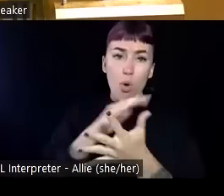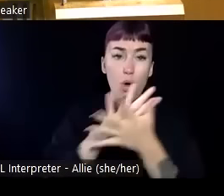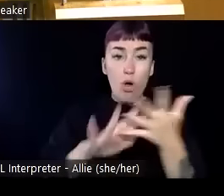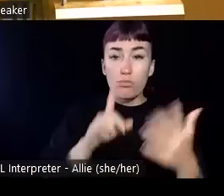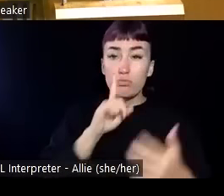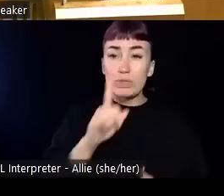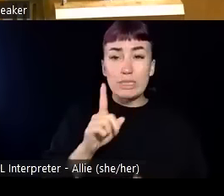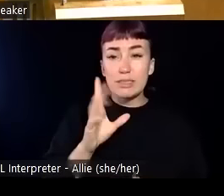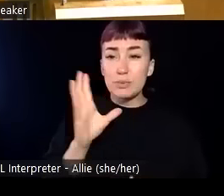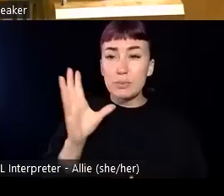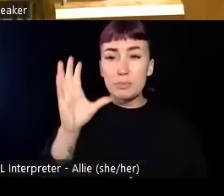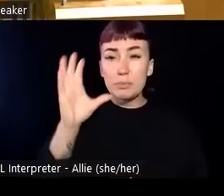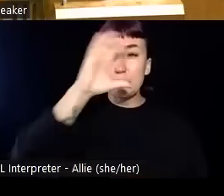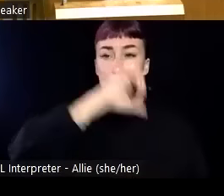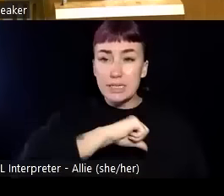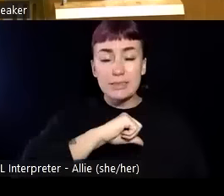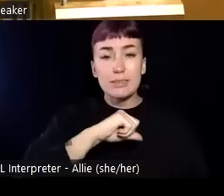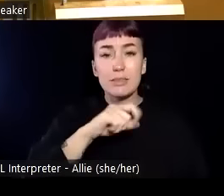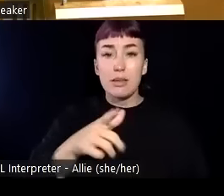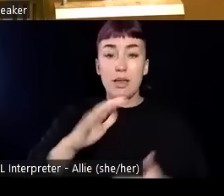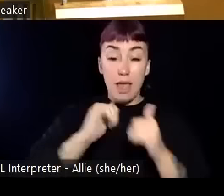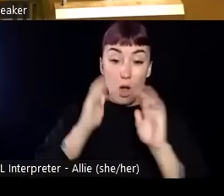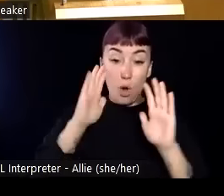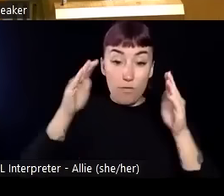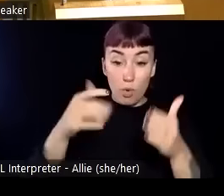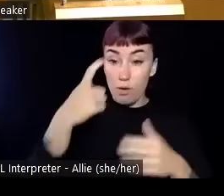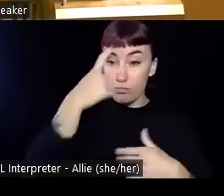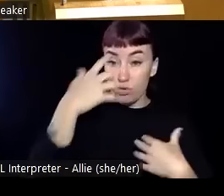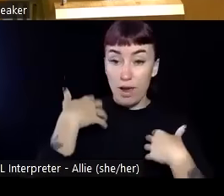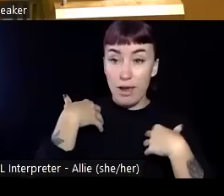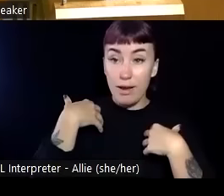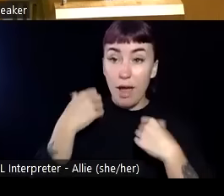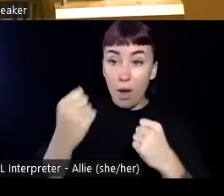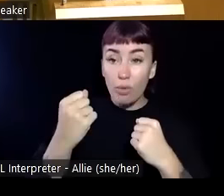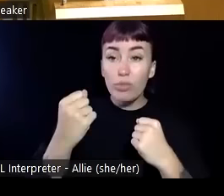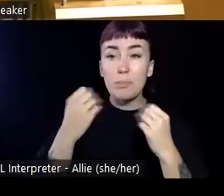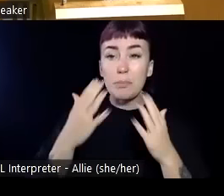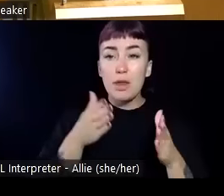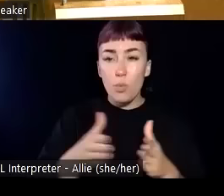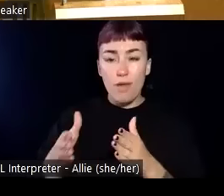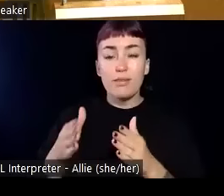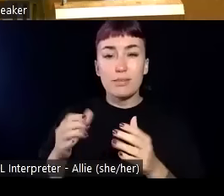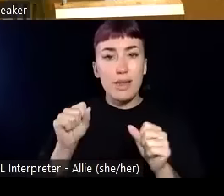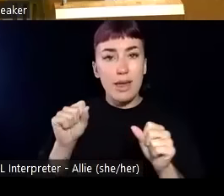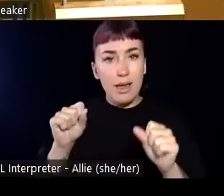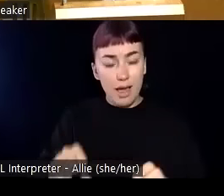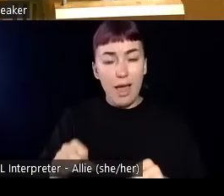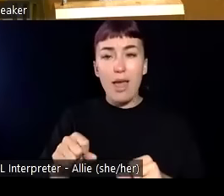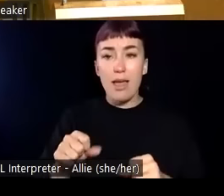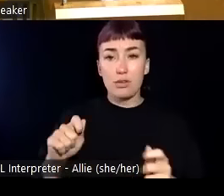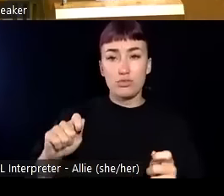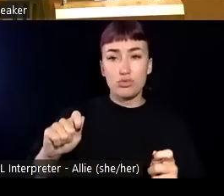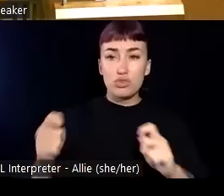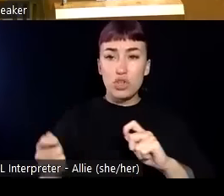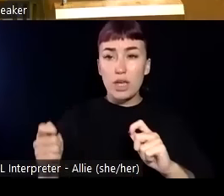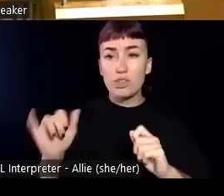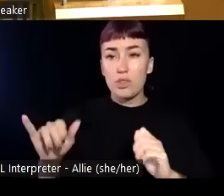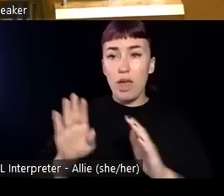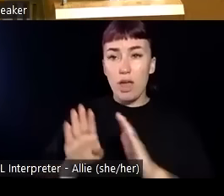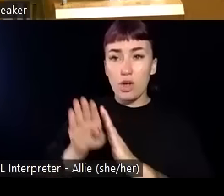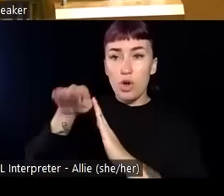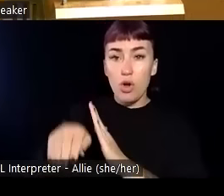missed how focusing on brain health in many ways can fundamentally bend that curve or alter